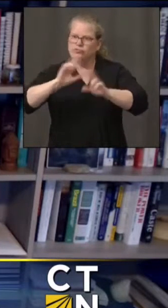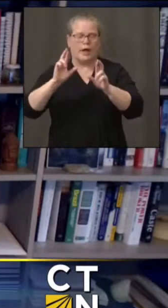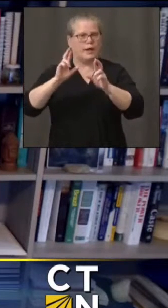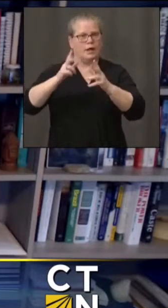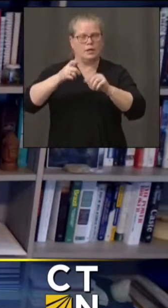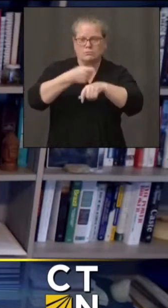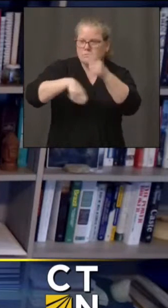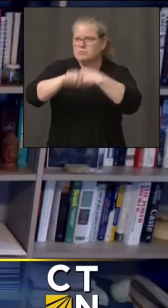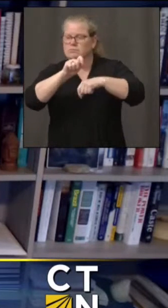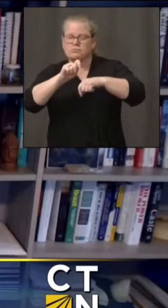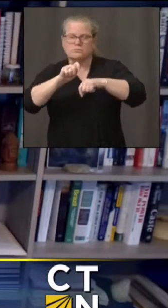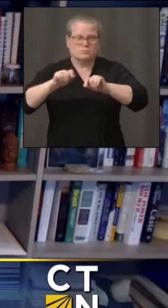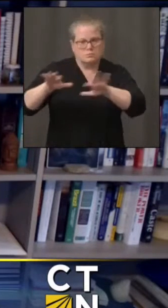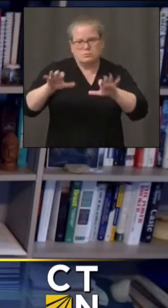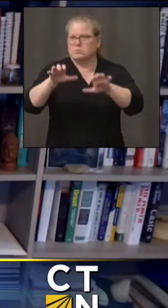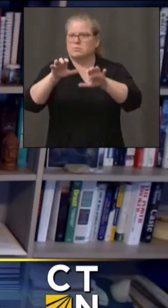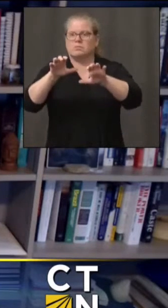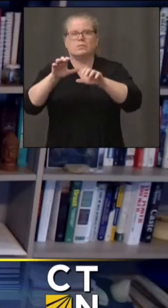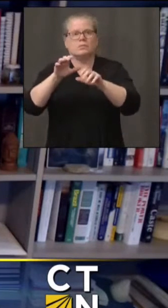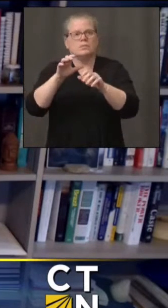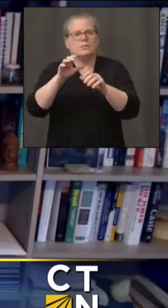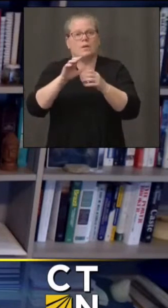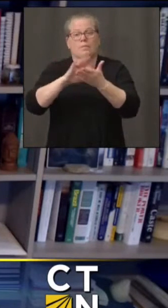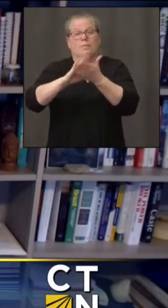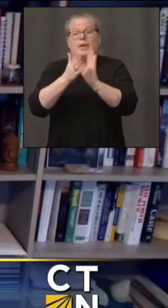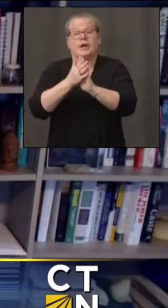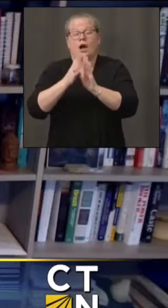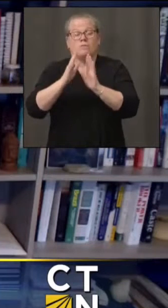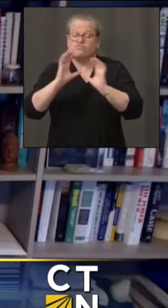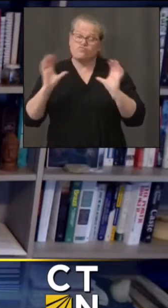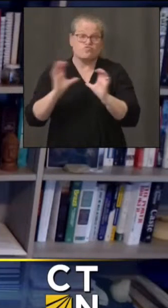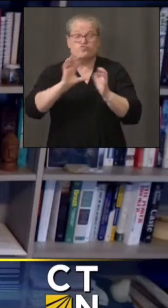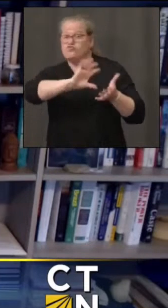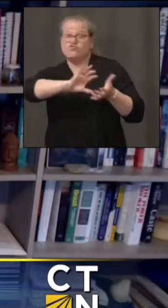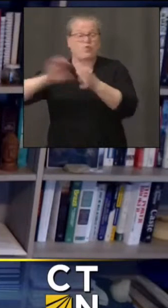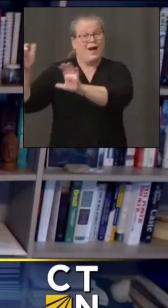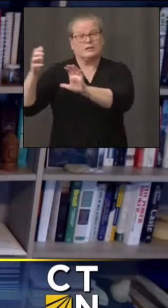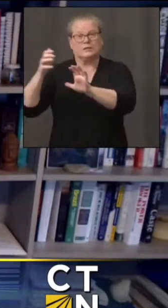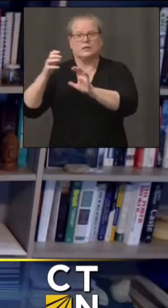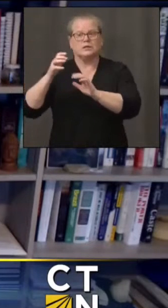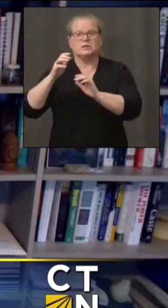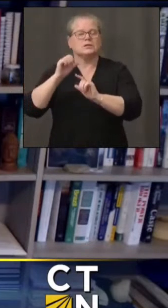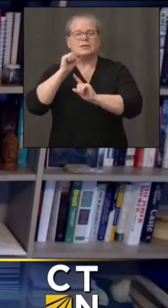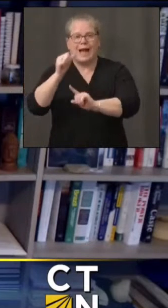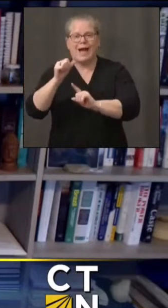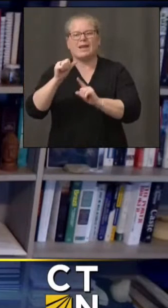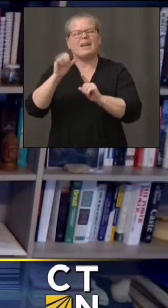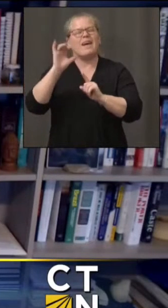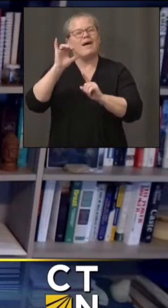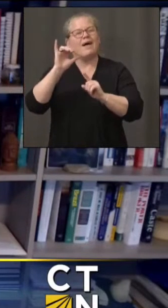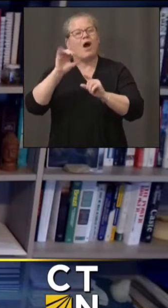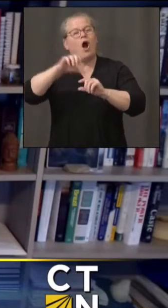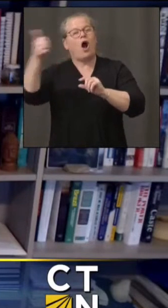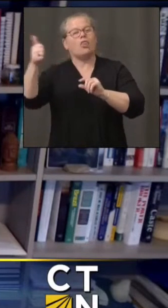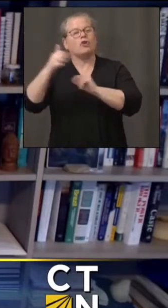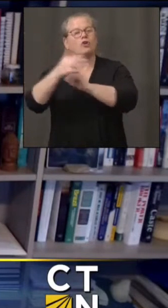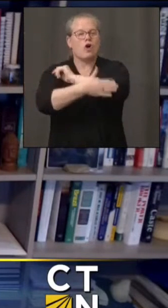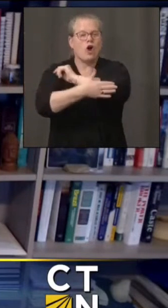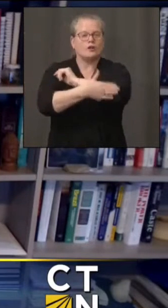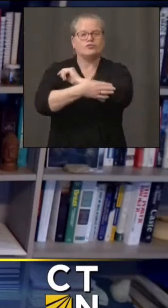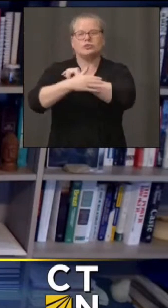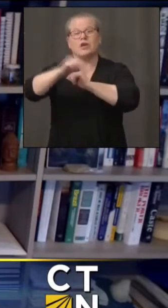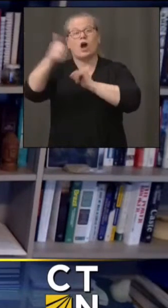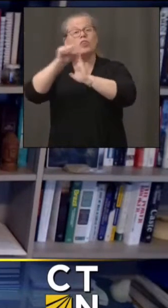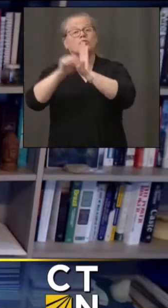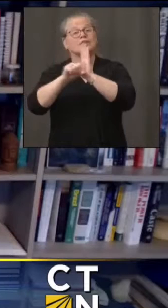surge crisis. And not only didn't we go into surge crisis, we didn't go into the massive ventilator shortages that many other countries or other